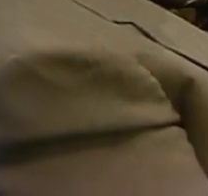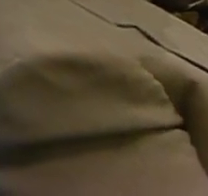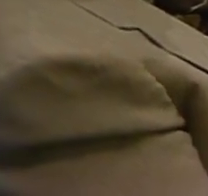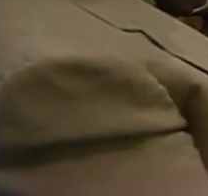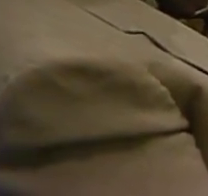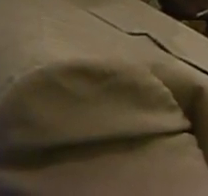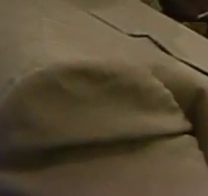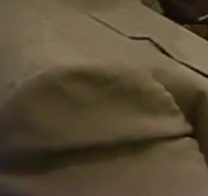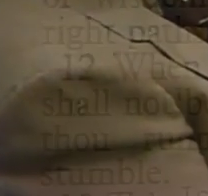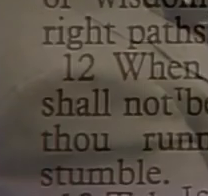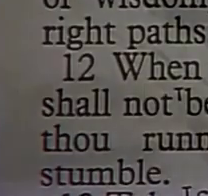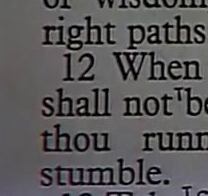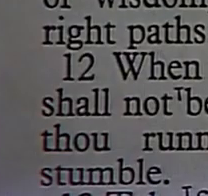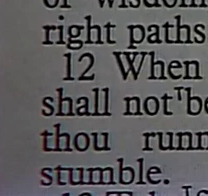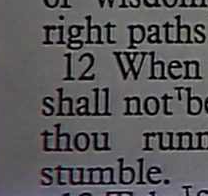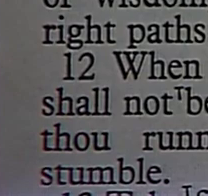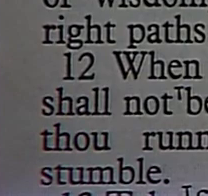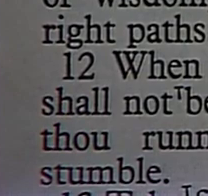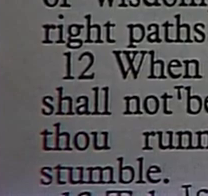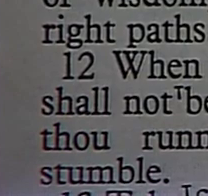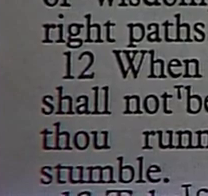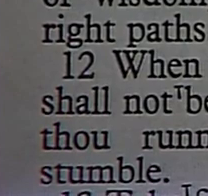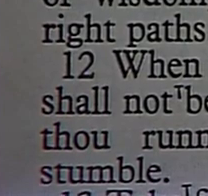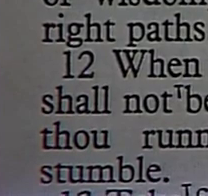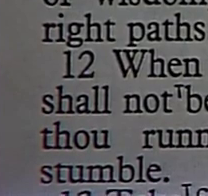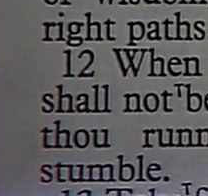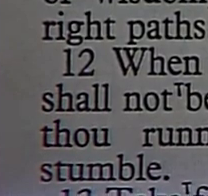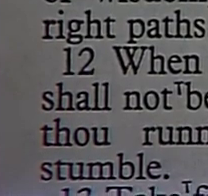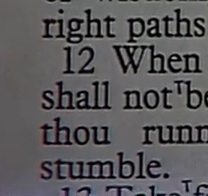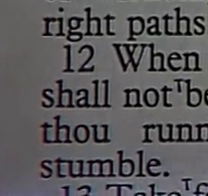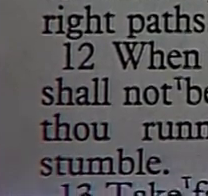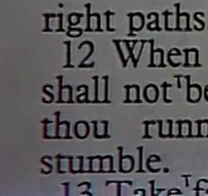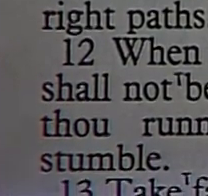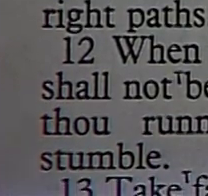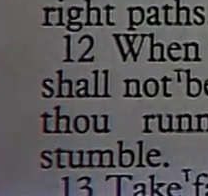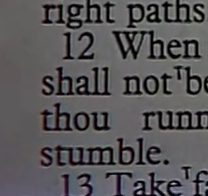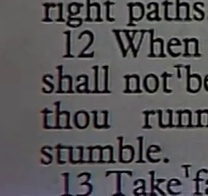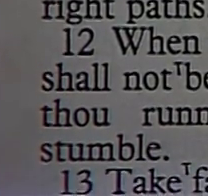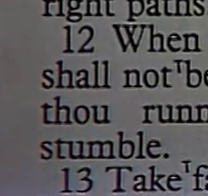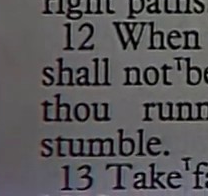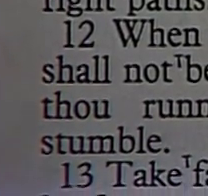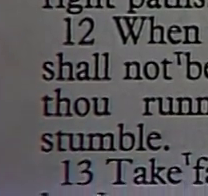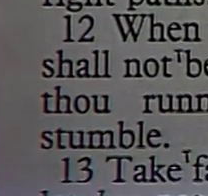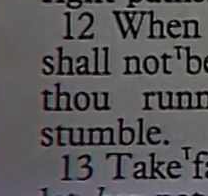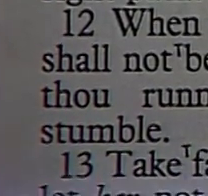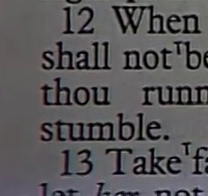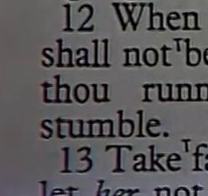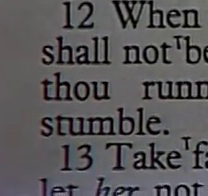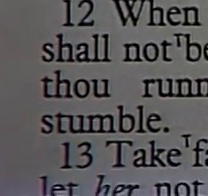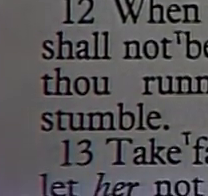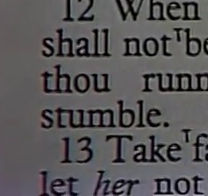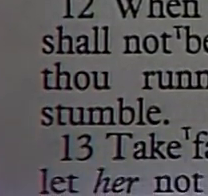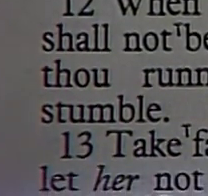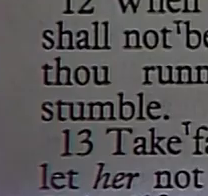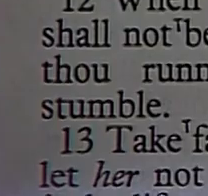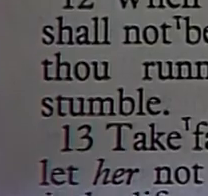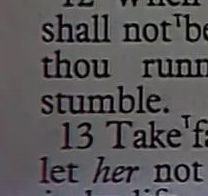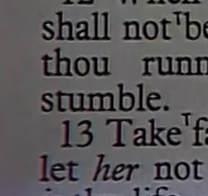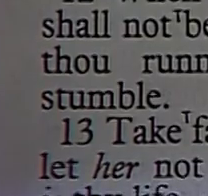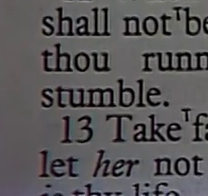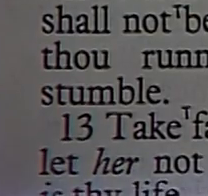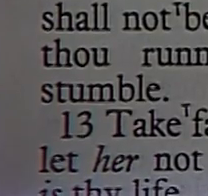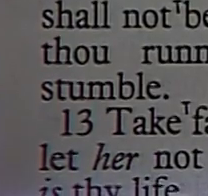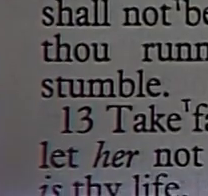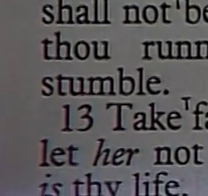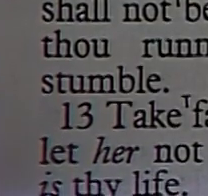shall she deliver to thee. Hear, O my son, and receive my sayings, and the years of thy life shall be many. I